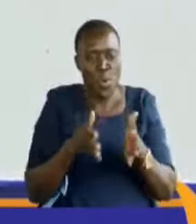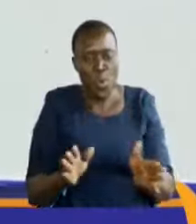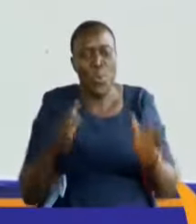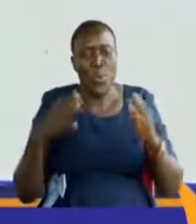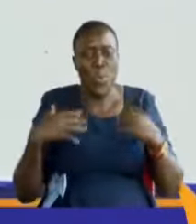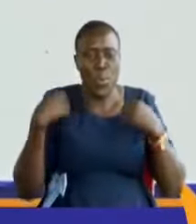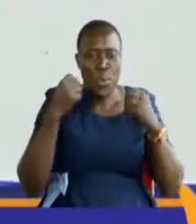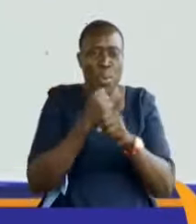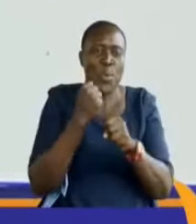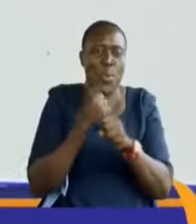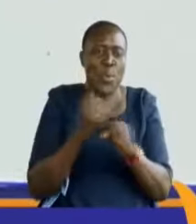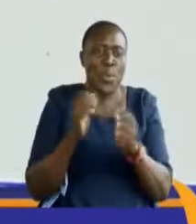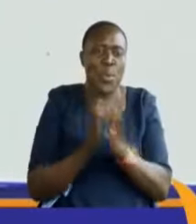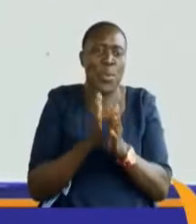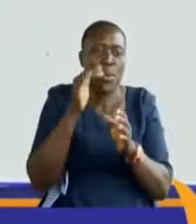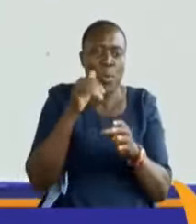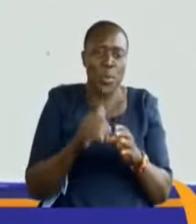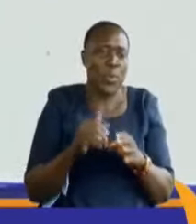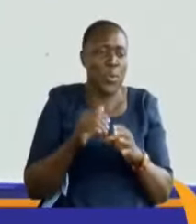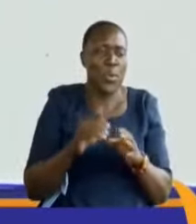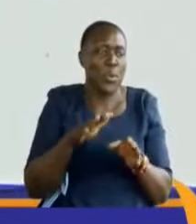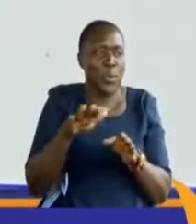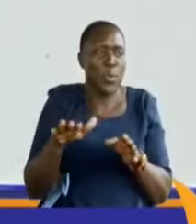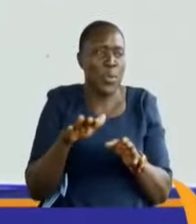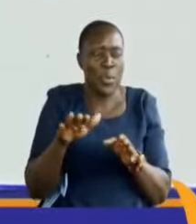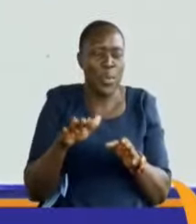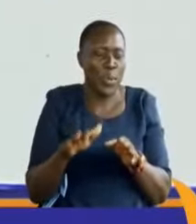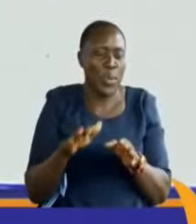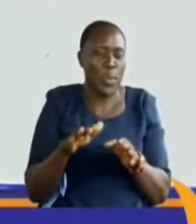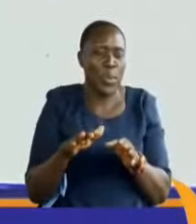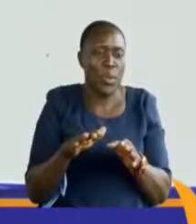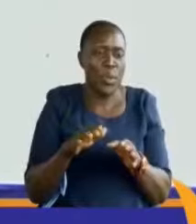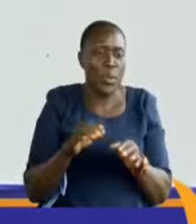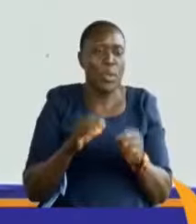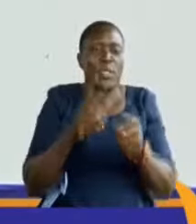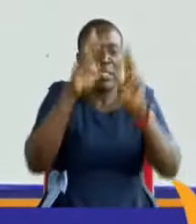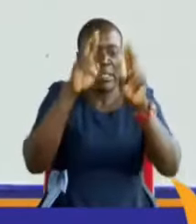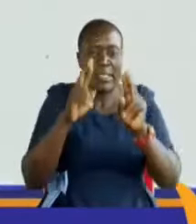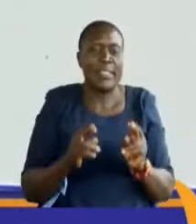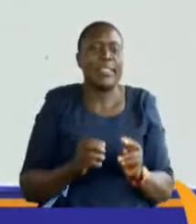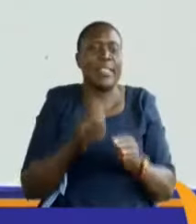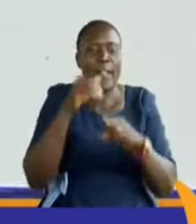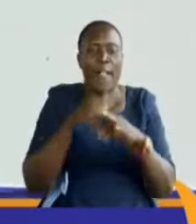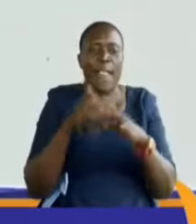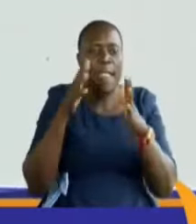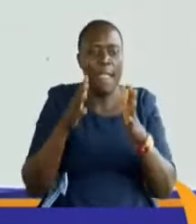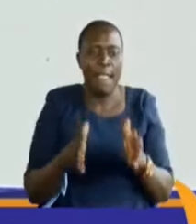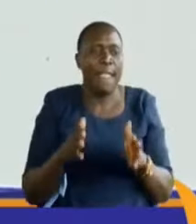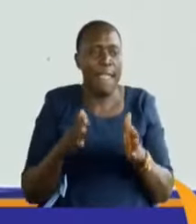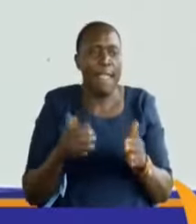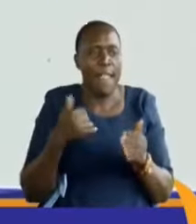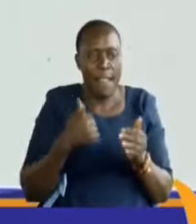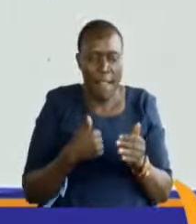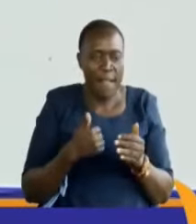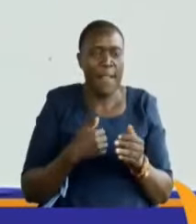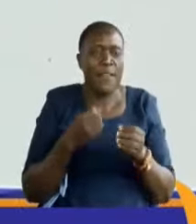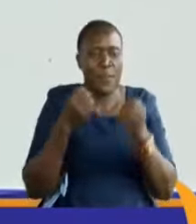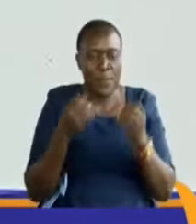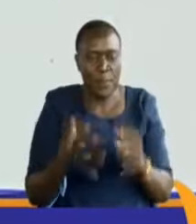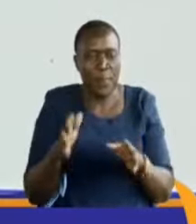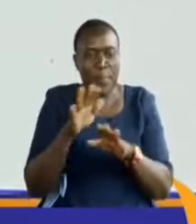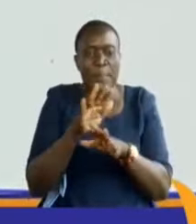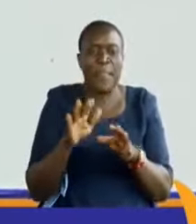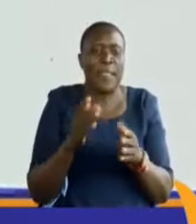Victoria and all those things that we have listened to. International investors are driven by many factors, some that